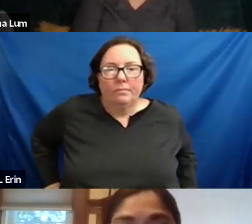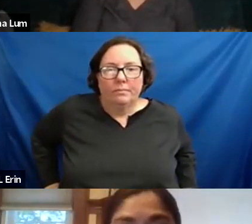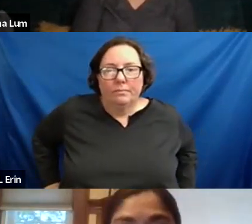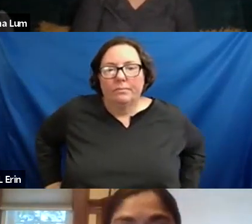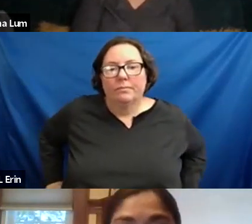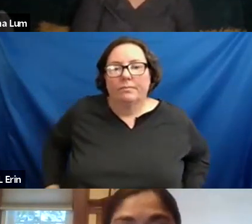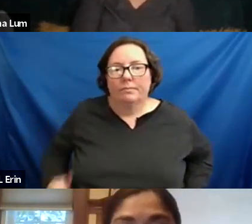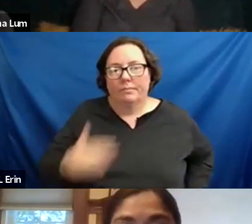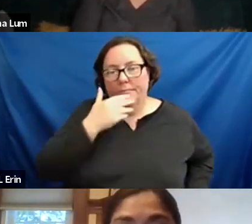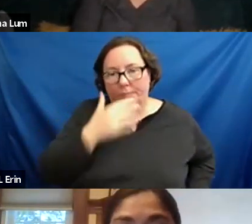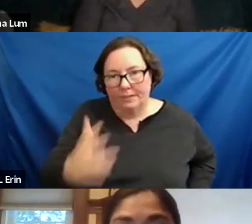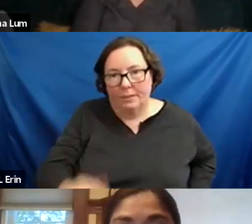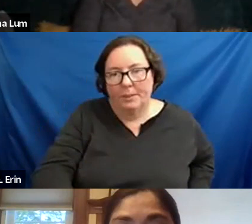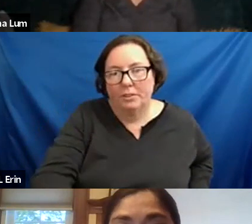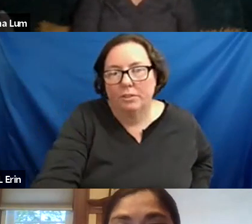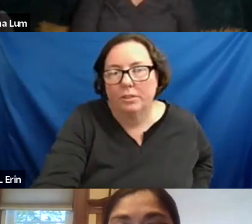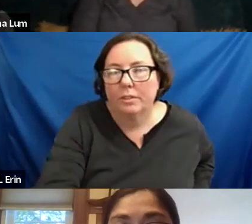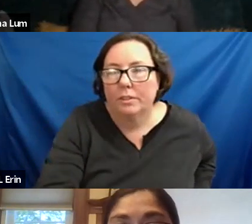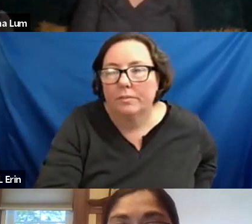Thank you very much.